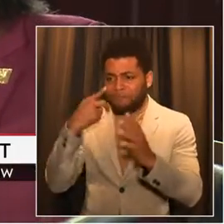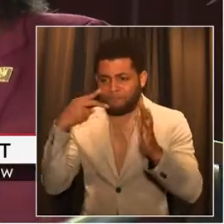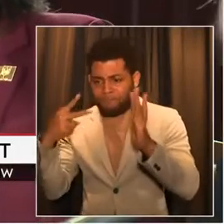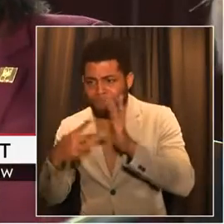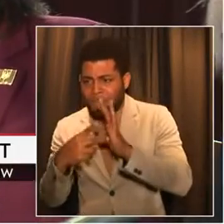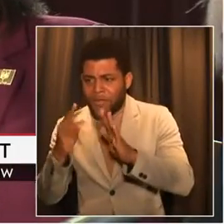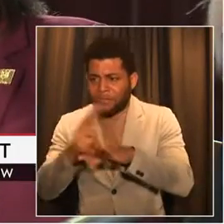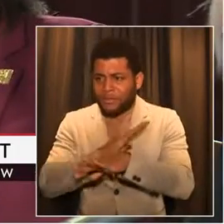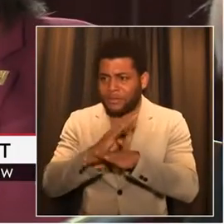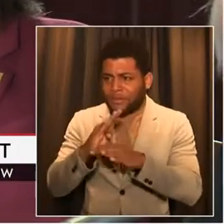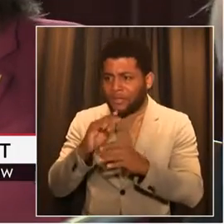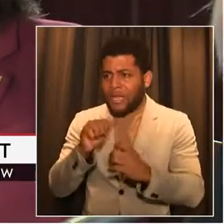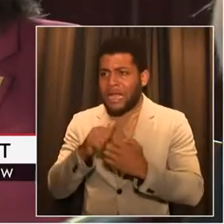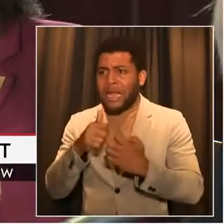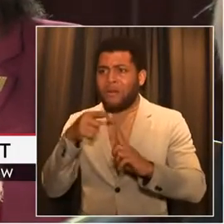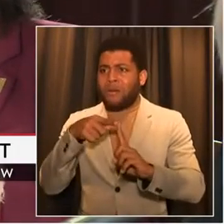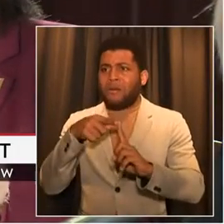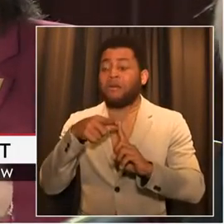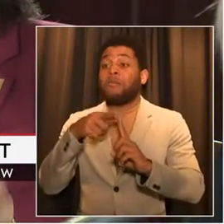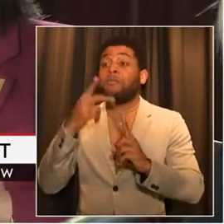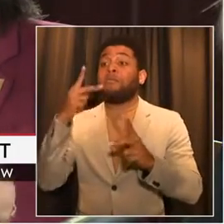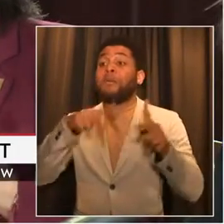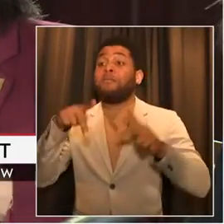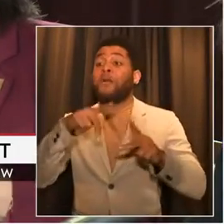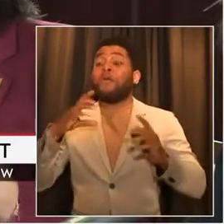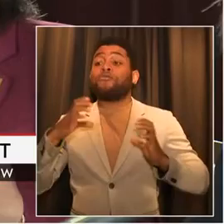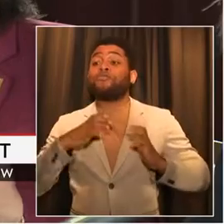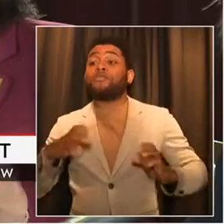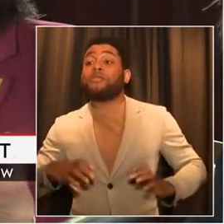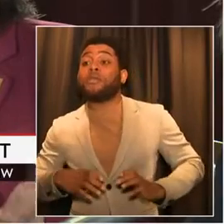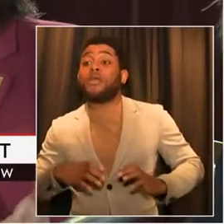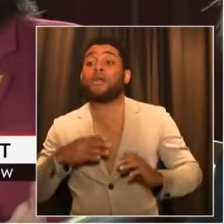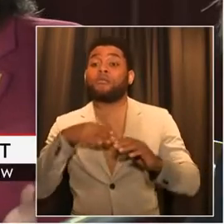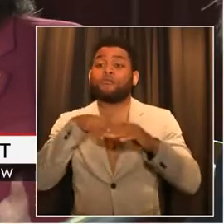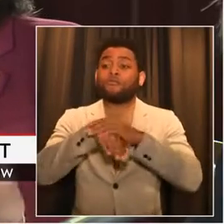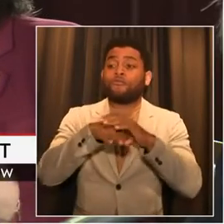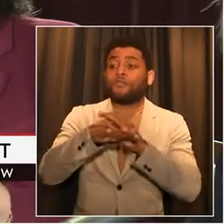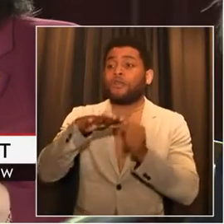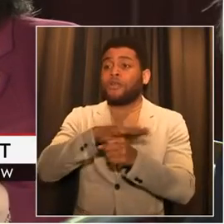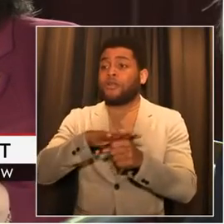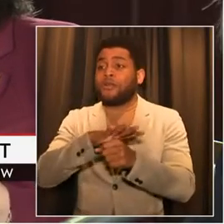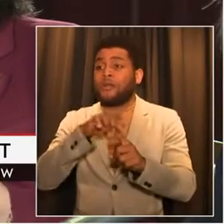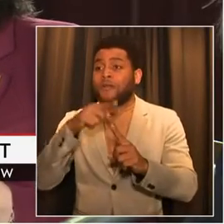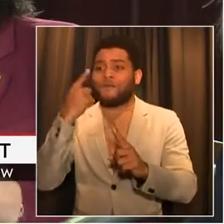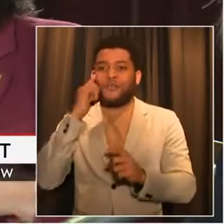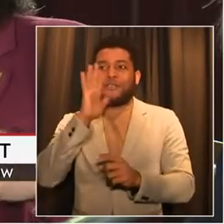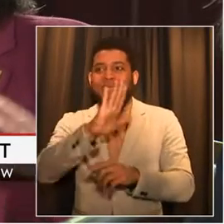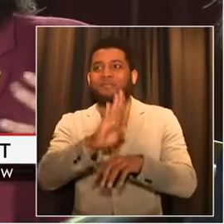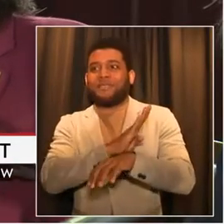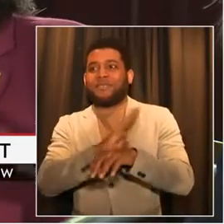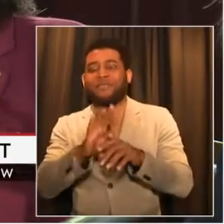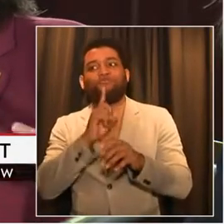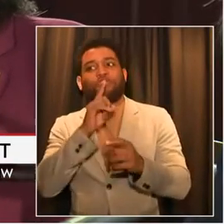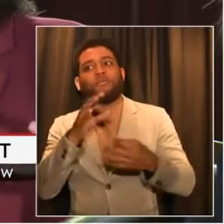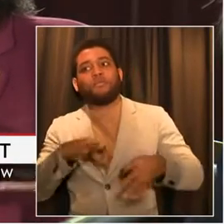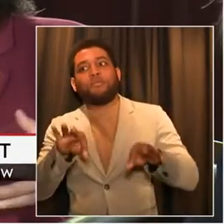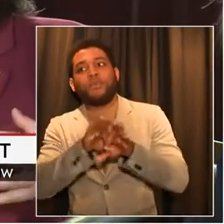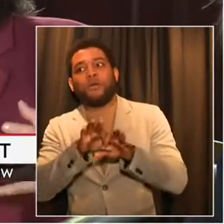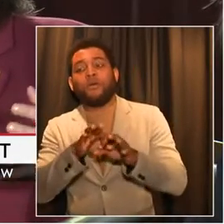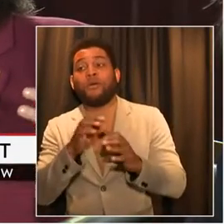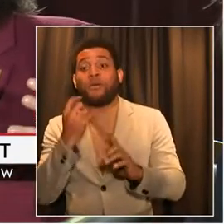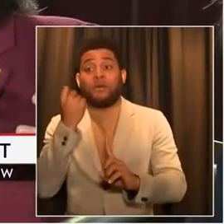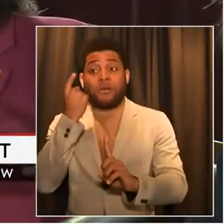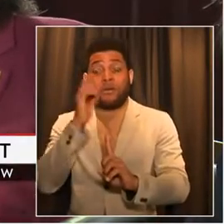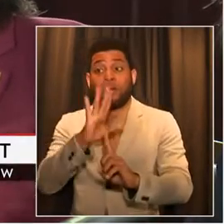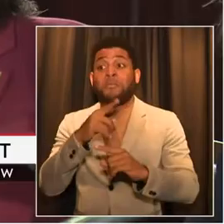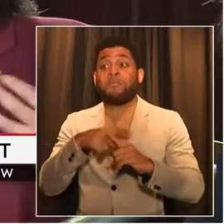know patrons to the neighborhood, to their businesses, is really important to understand. But on this task